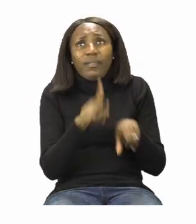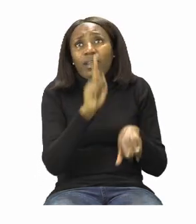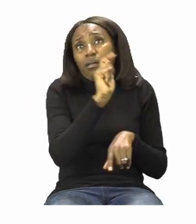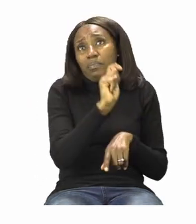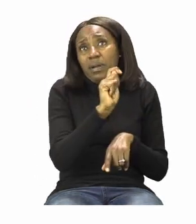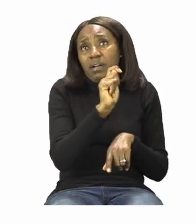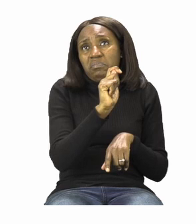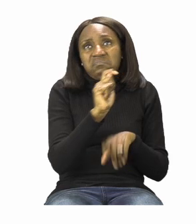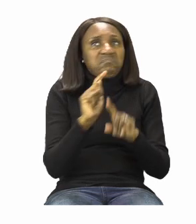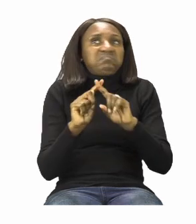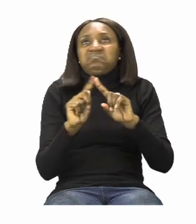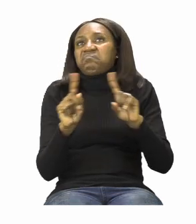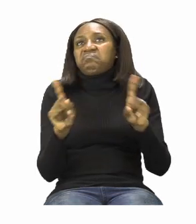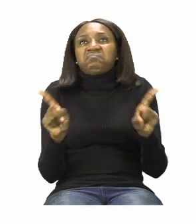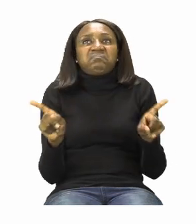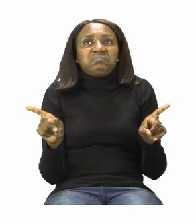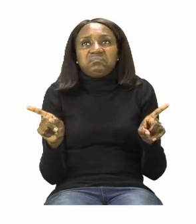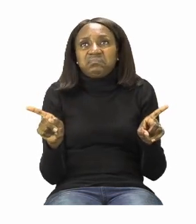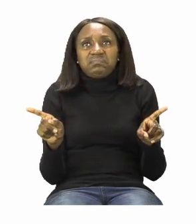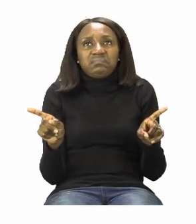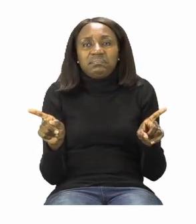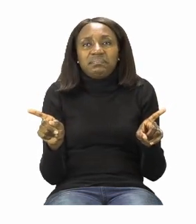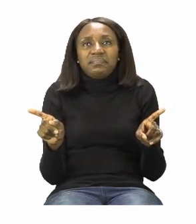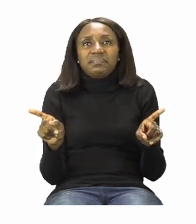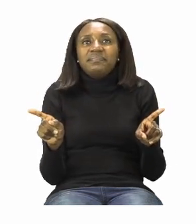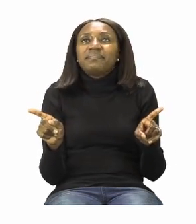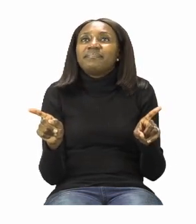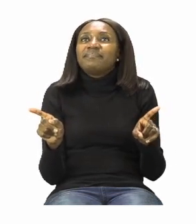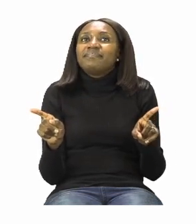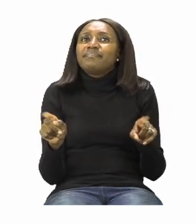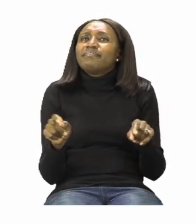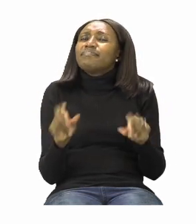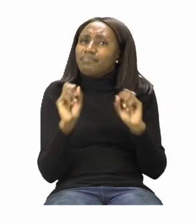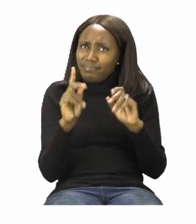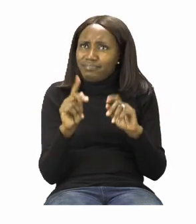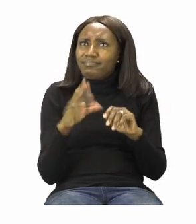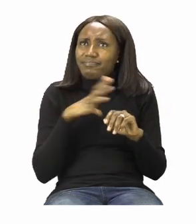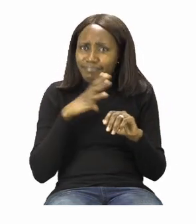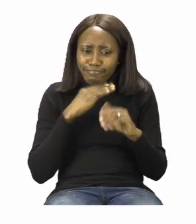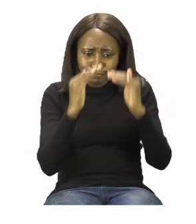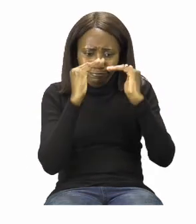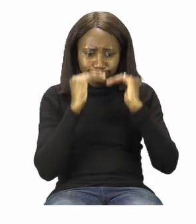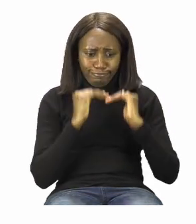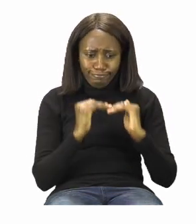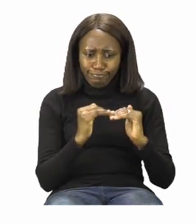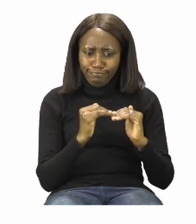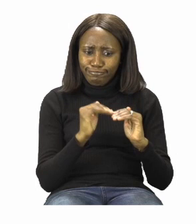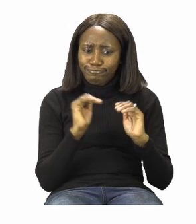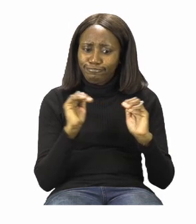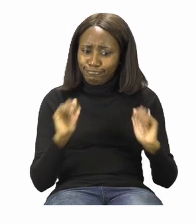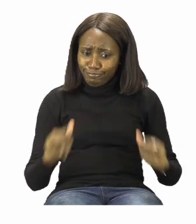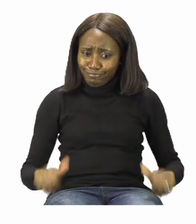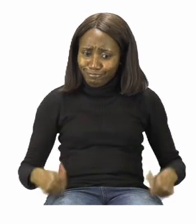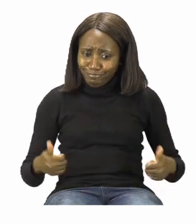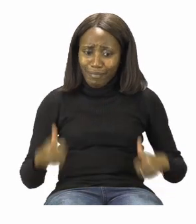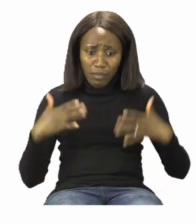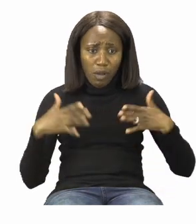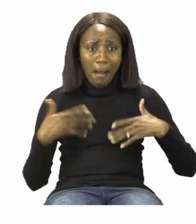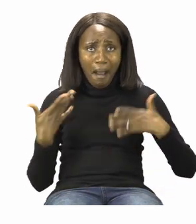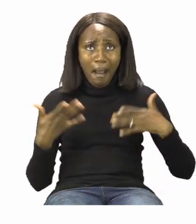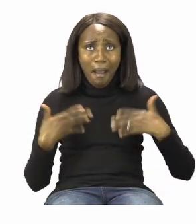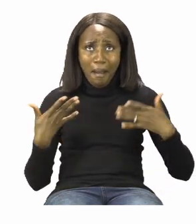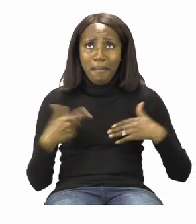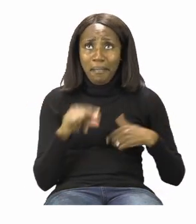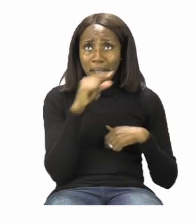sound as Titus. Let's now move to the bottom where we see a very happy boy.